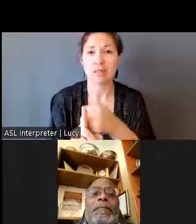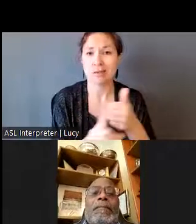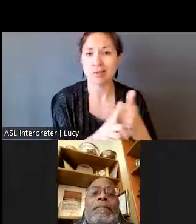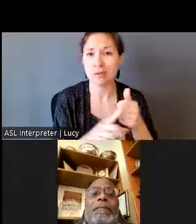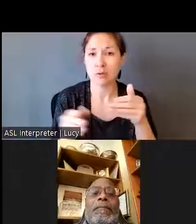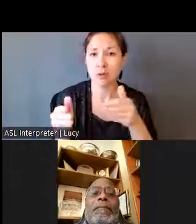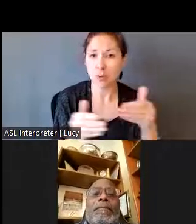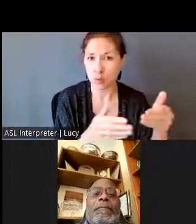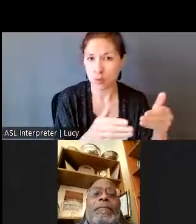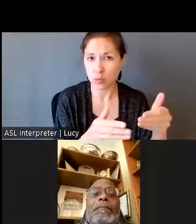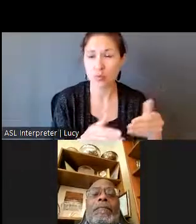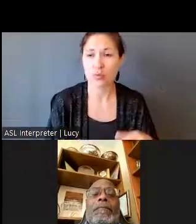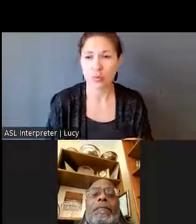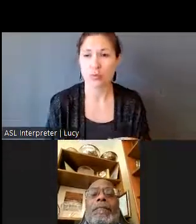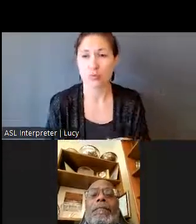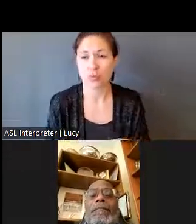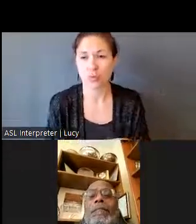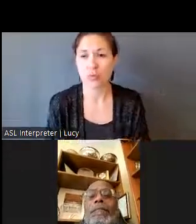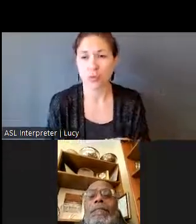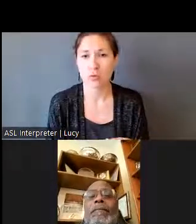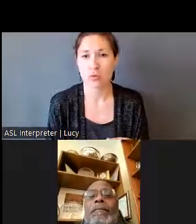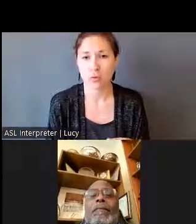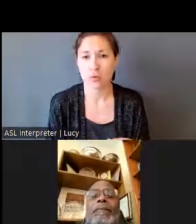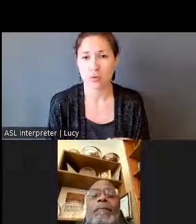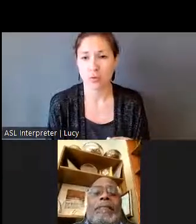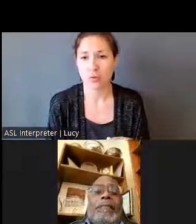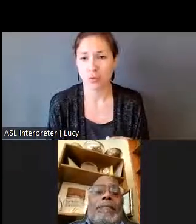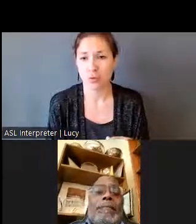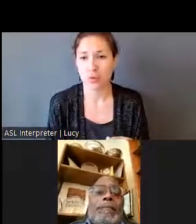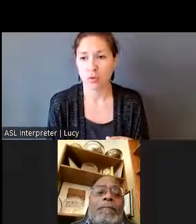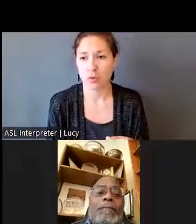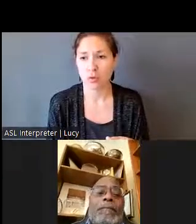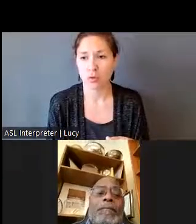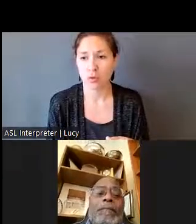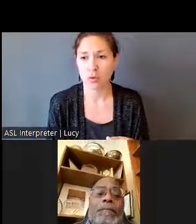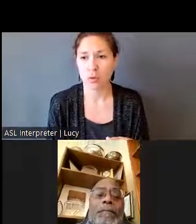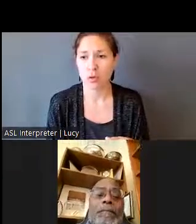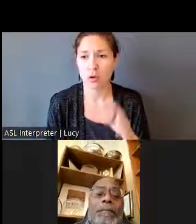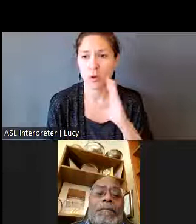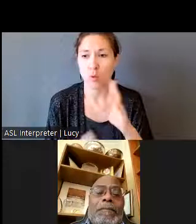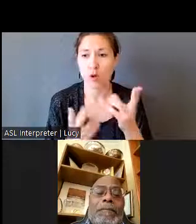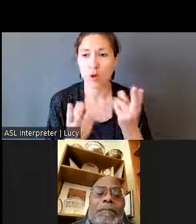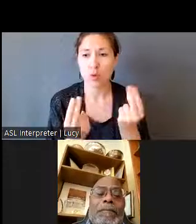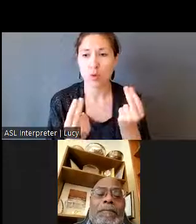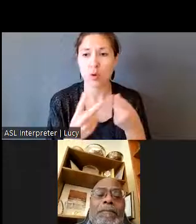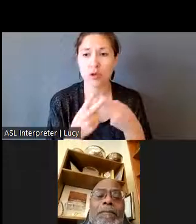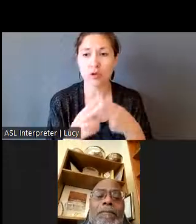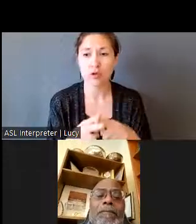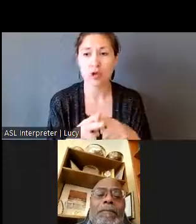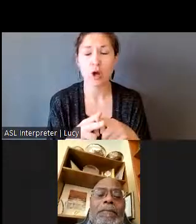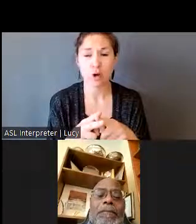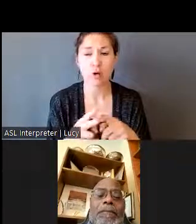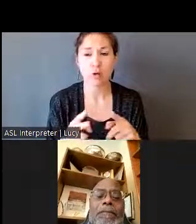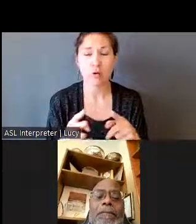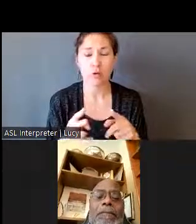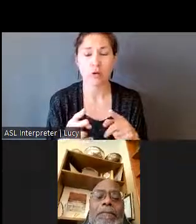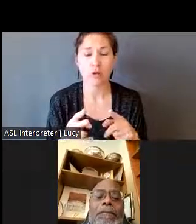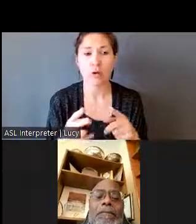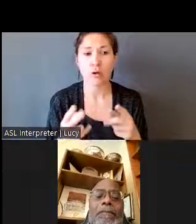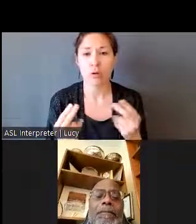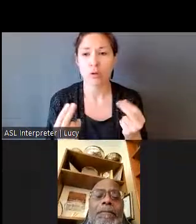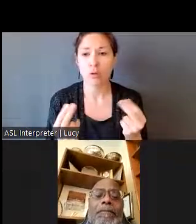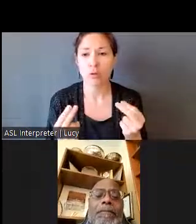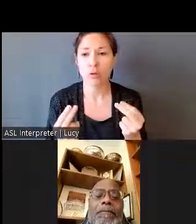So we're going to start by providing everyone